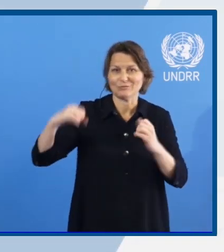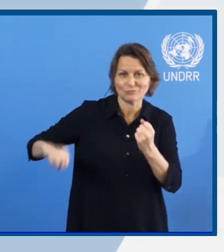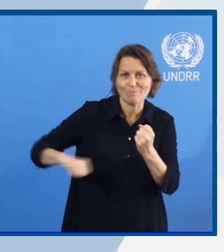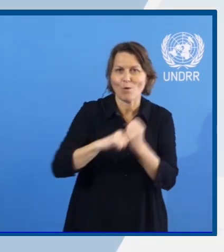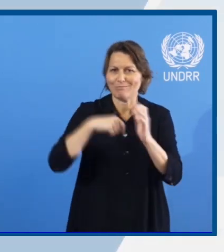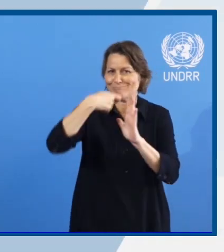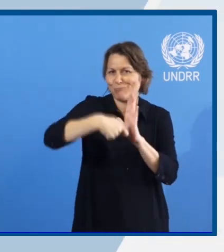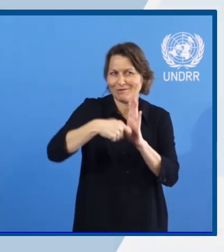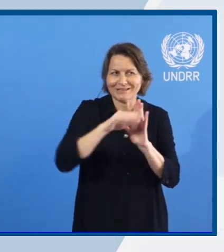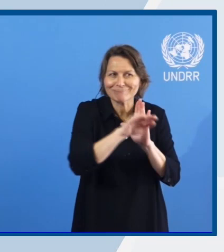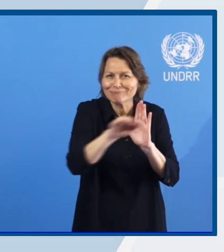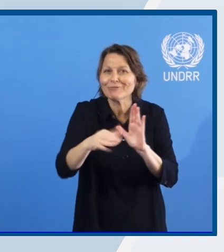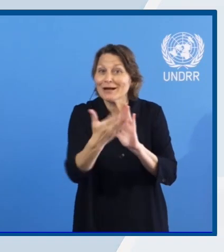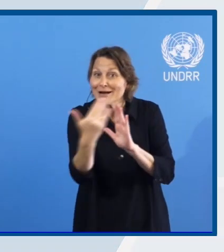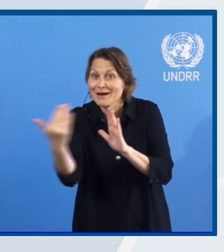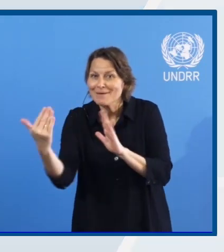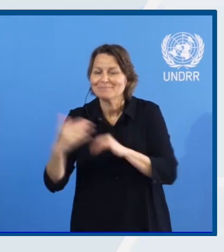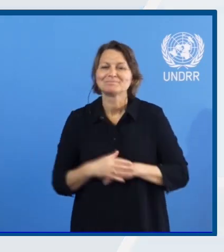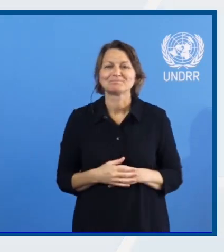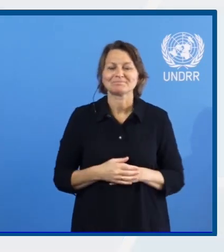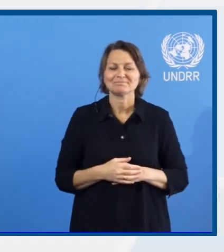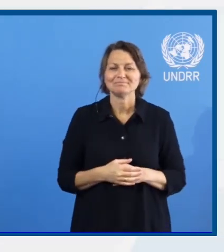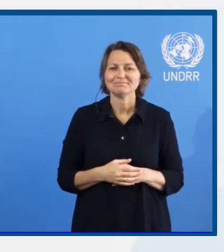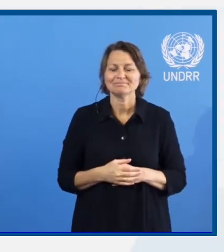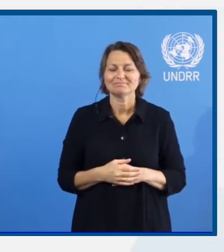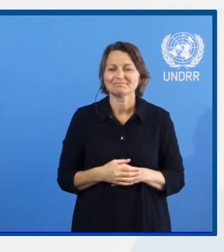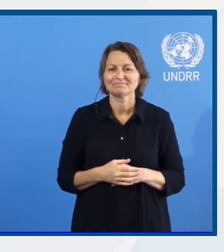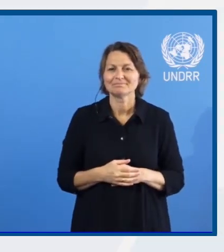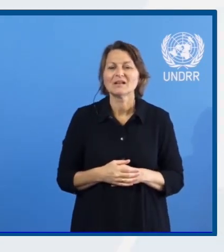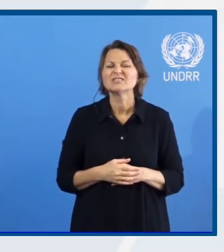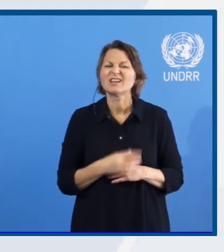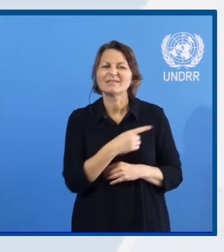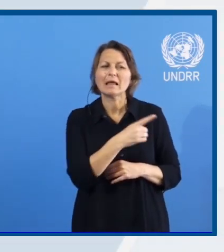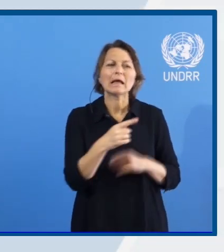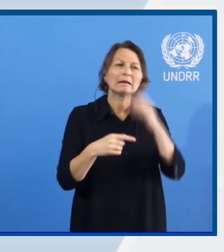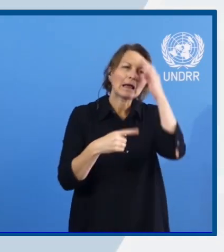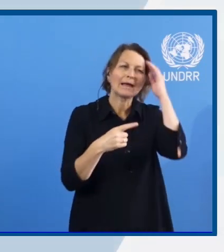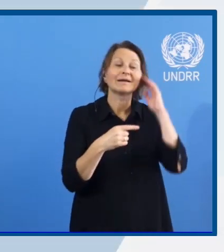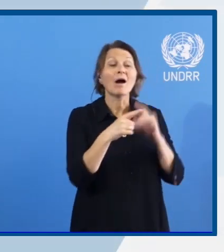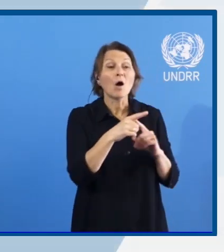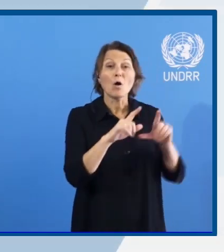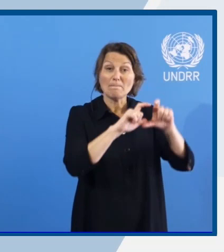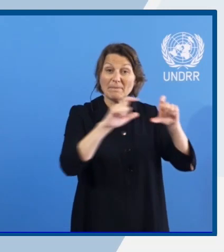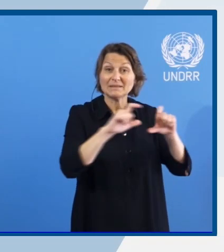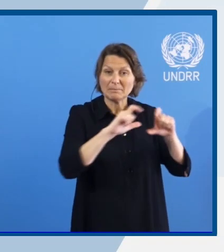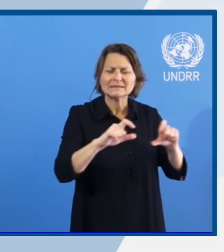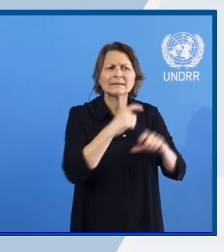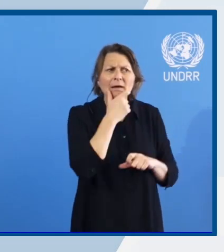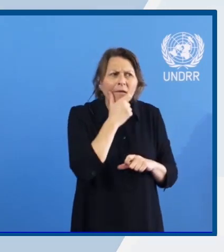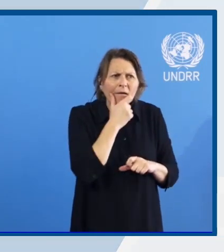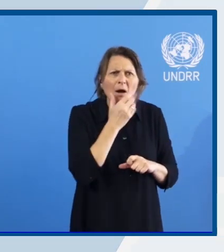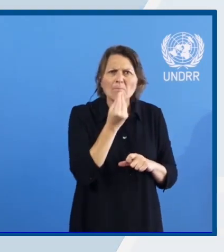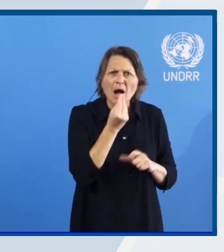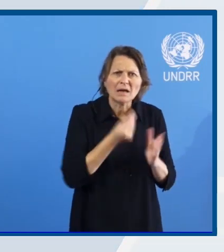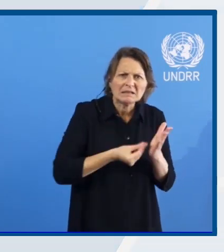time, making sure that they are not building new depth. And I'm very pleased that today we speak